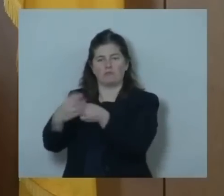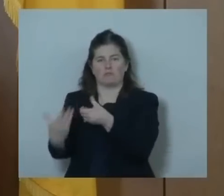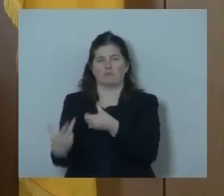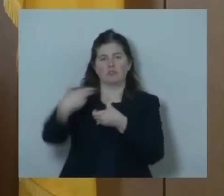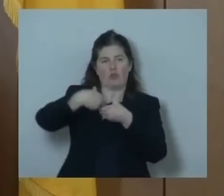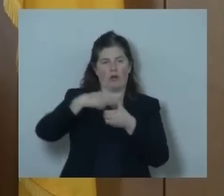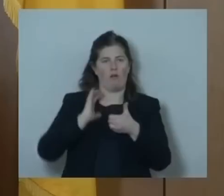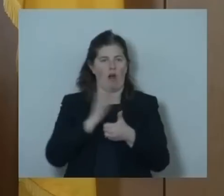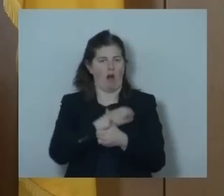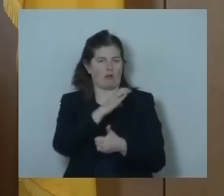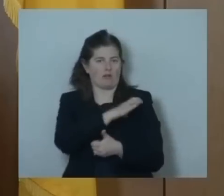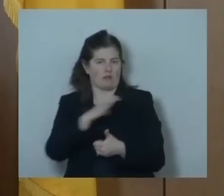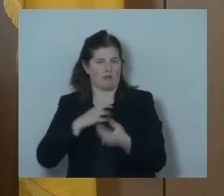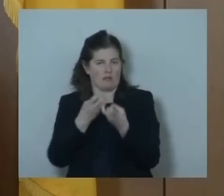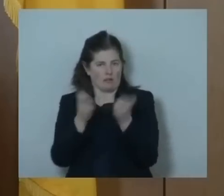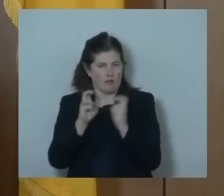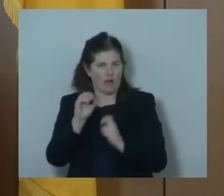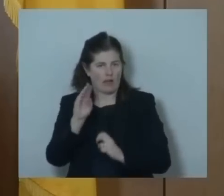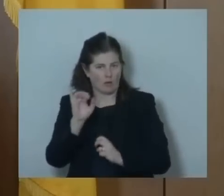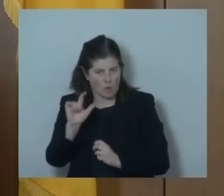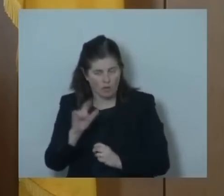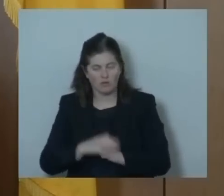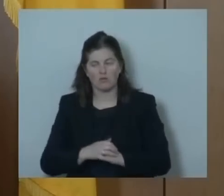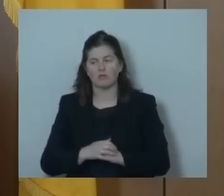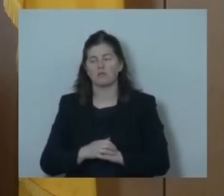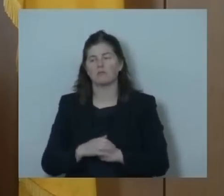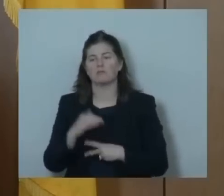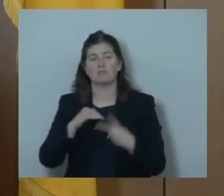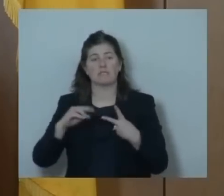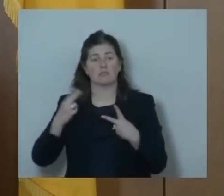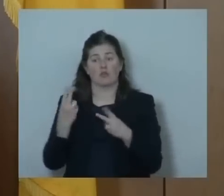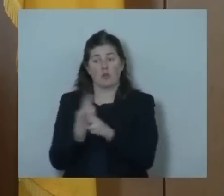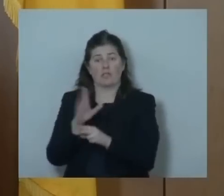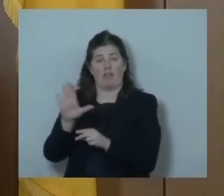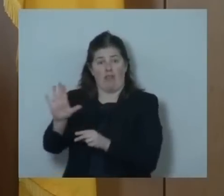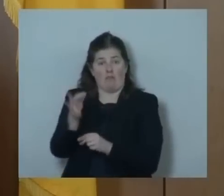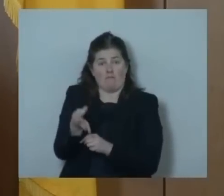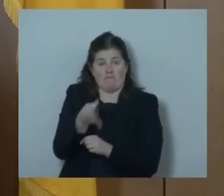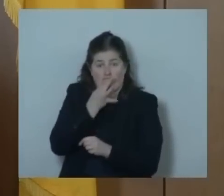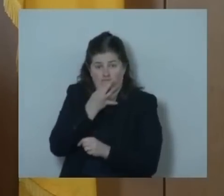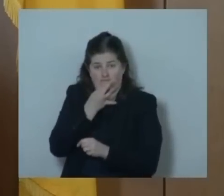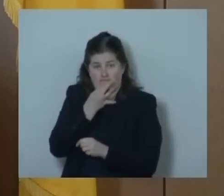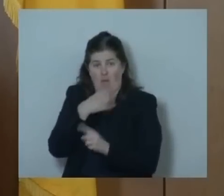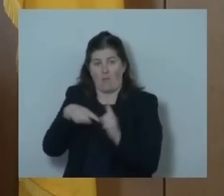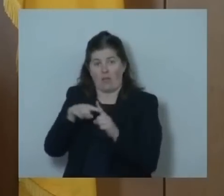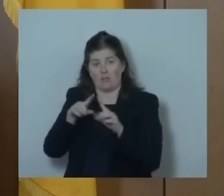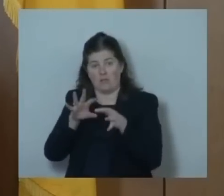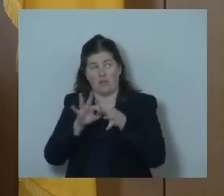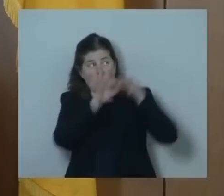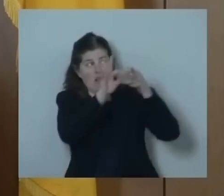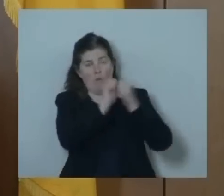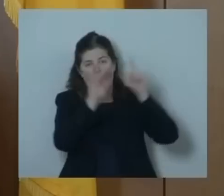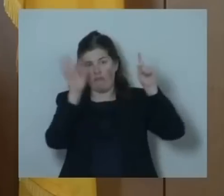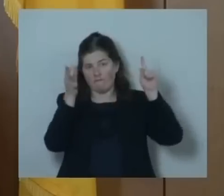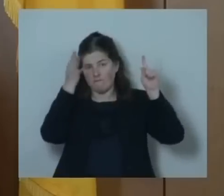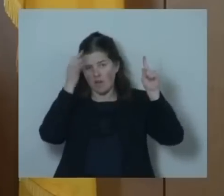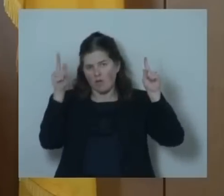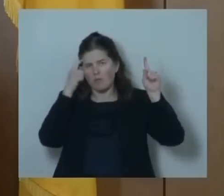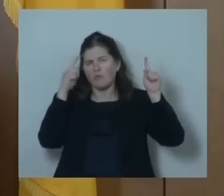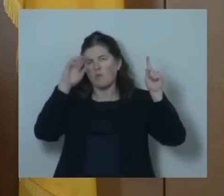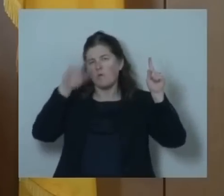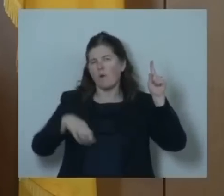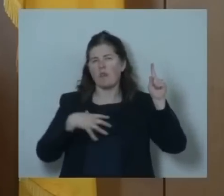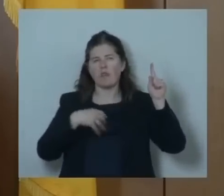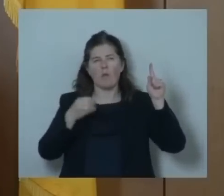Recovery Council. And two, utilizing that expertise, working with the federal government. You probably saw the White House announce